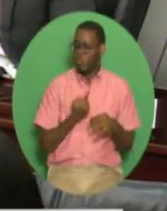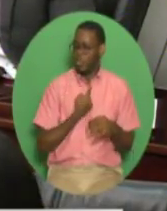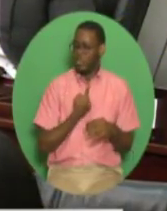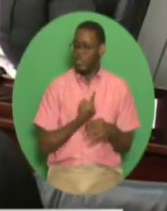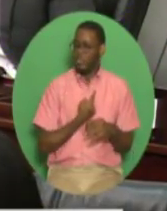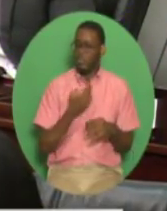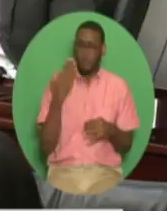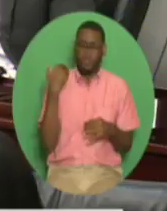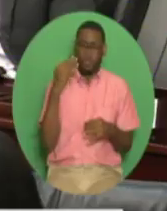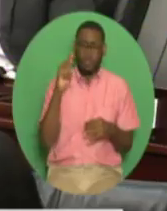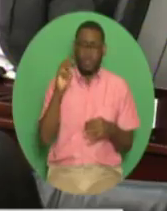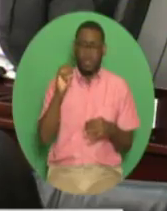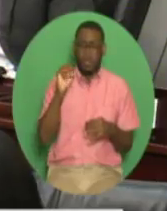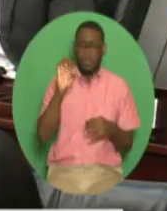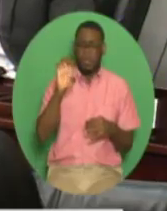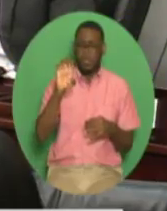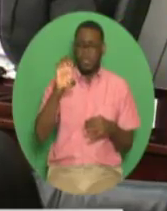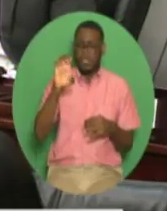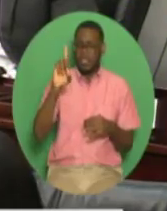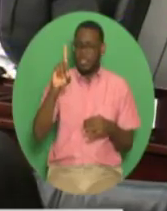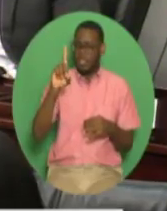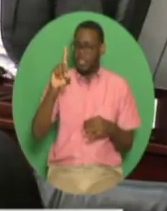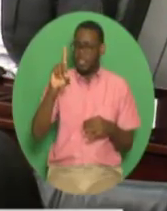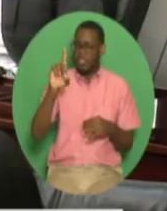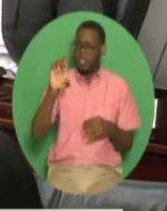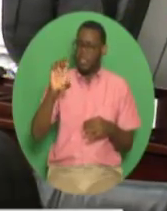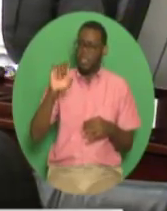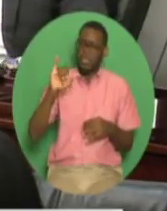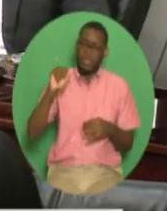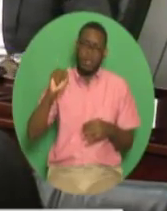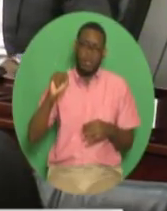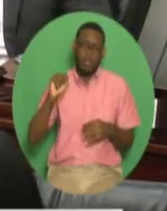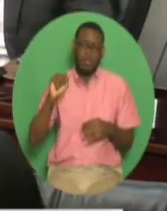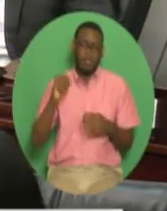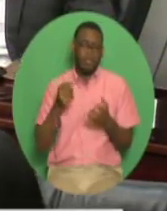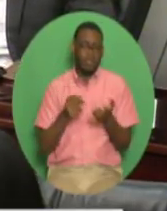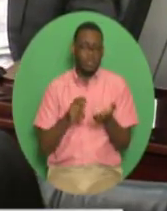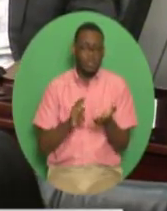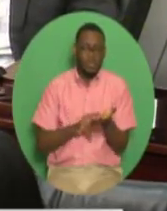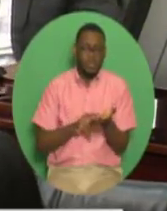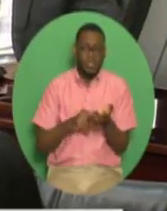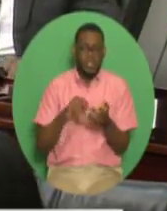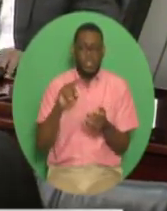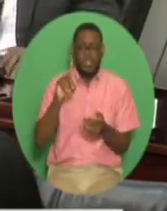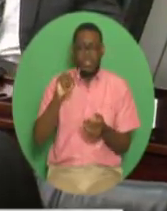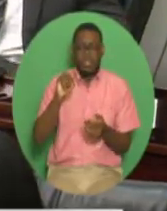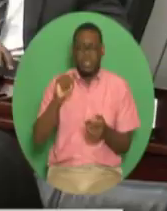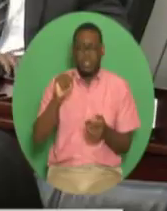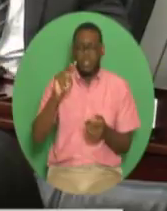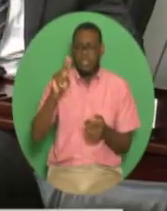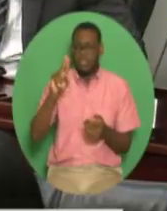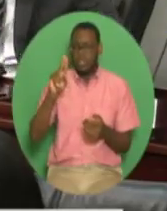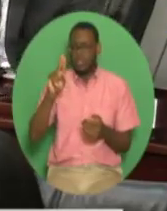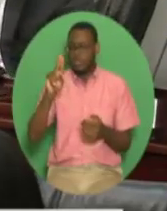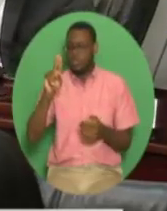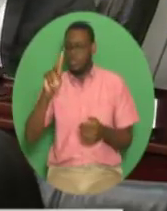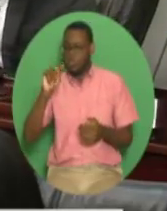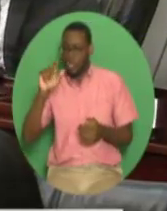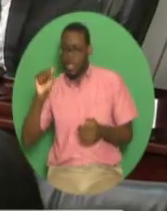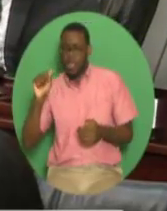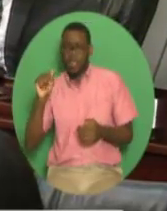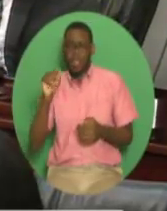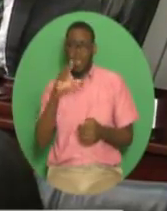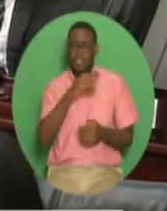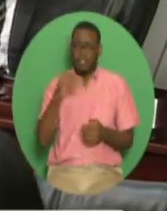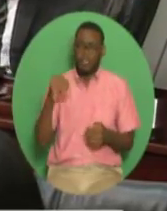release signed by the president of the Trinidad and Tobago Unified Teachers Association and the president of the